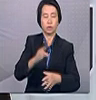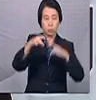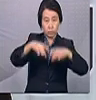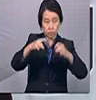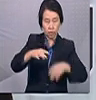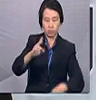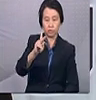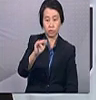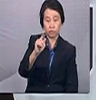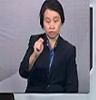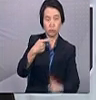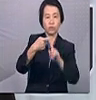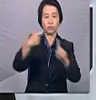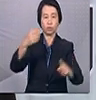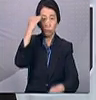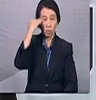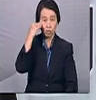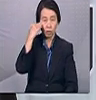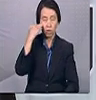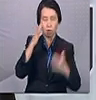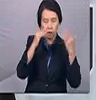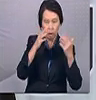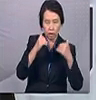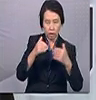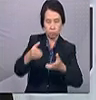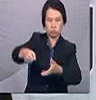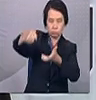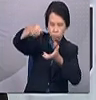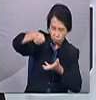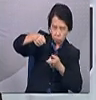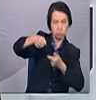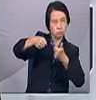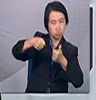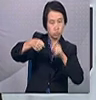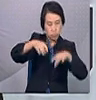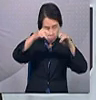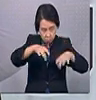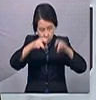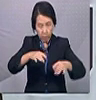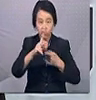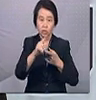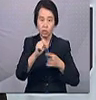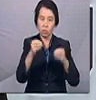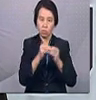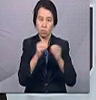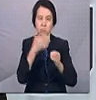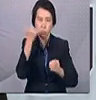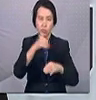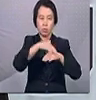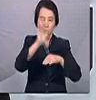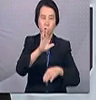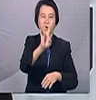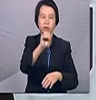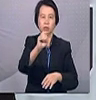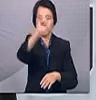Korea. We hope that the sensitivity and the specificity as well the accuracy of the test kit will be more than 80%. So